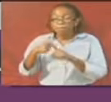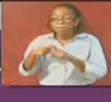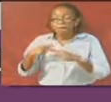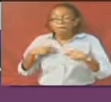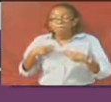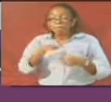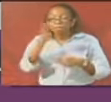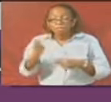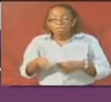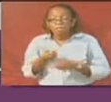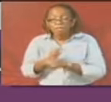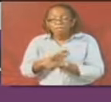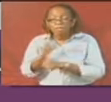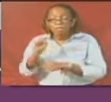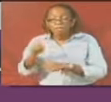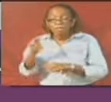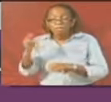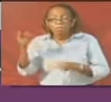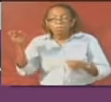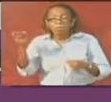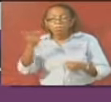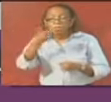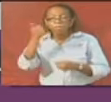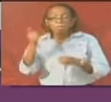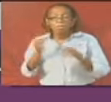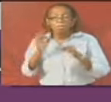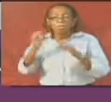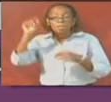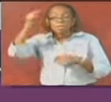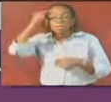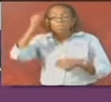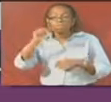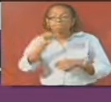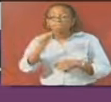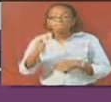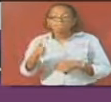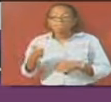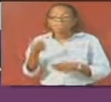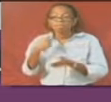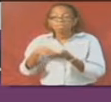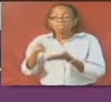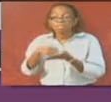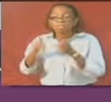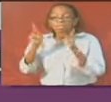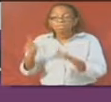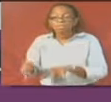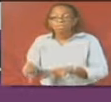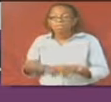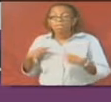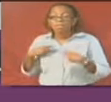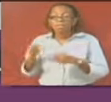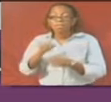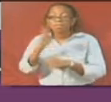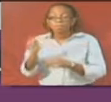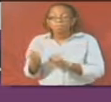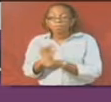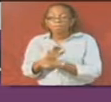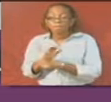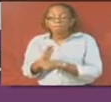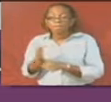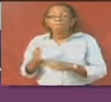accurate representation of how prevalent it is in the national community, how fast it's